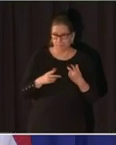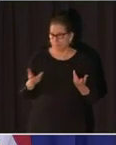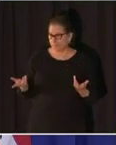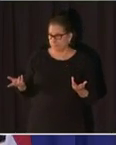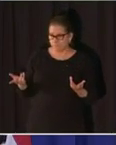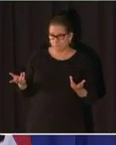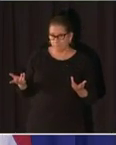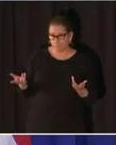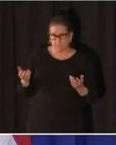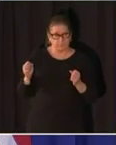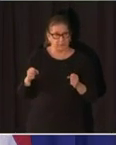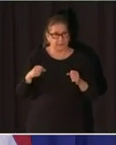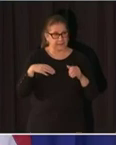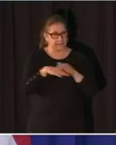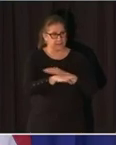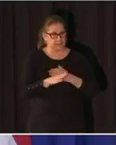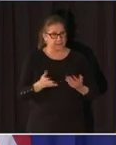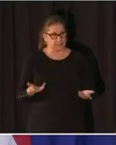business.